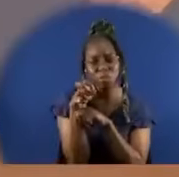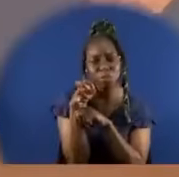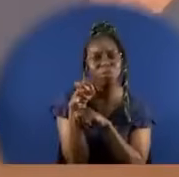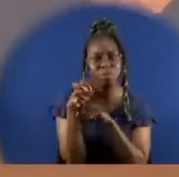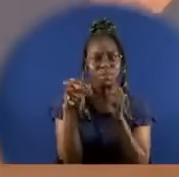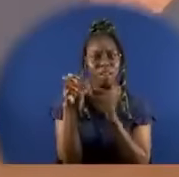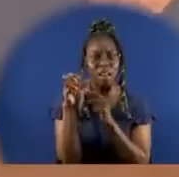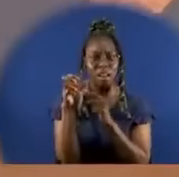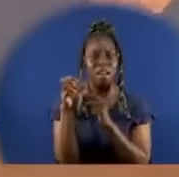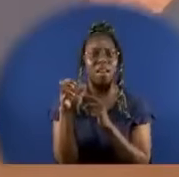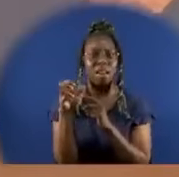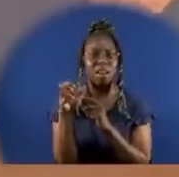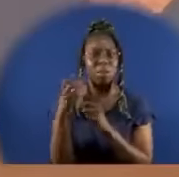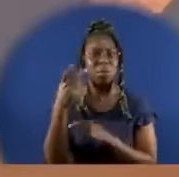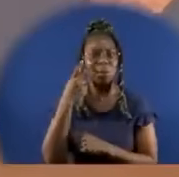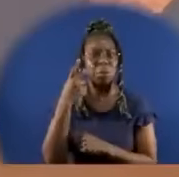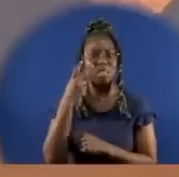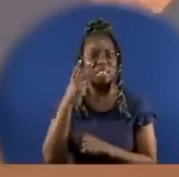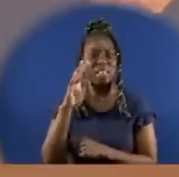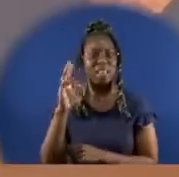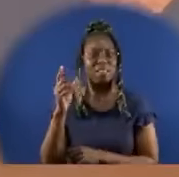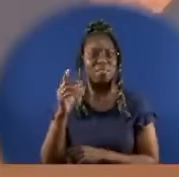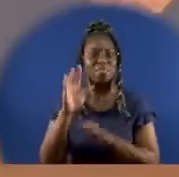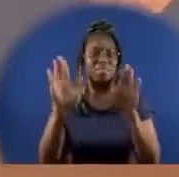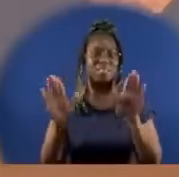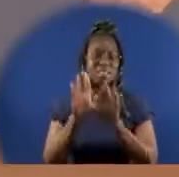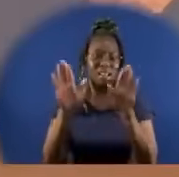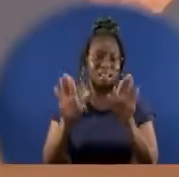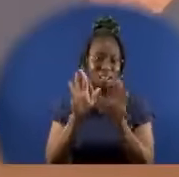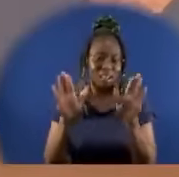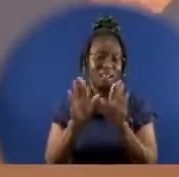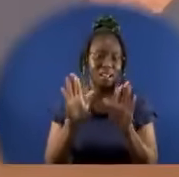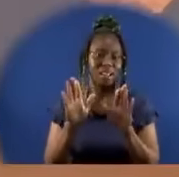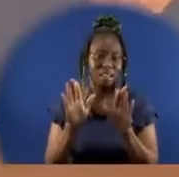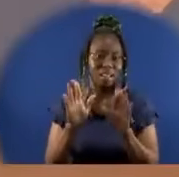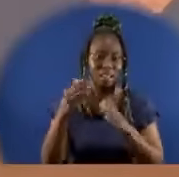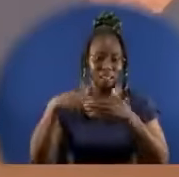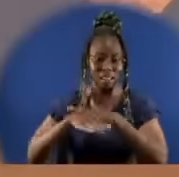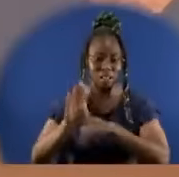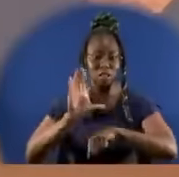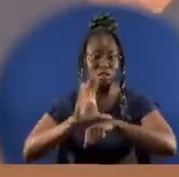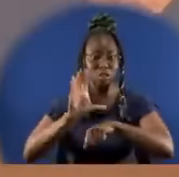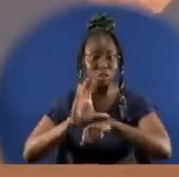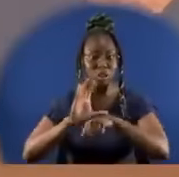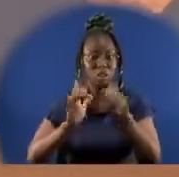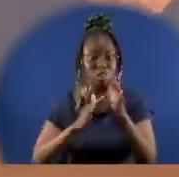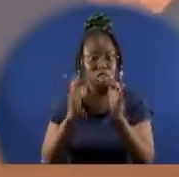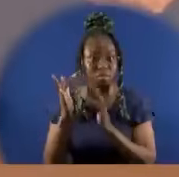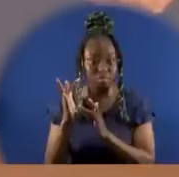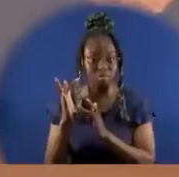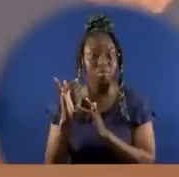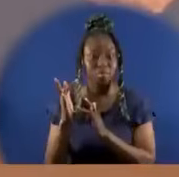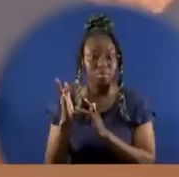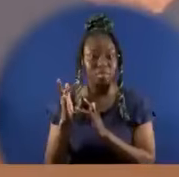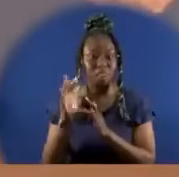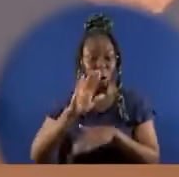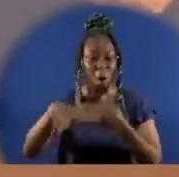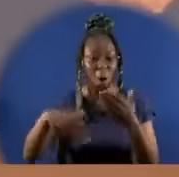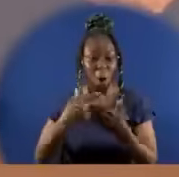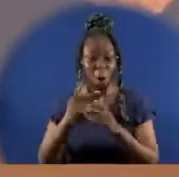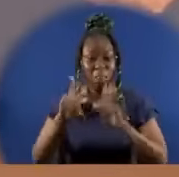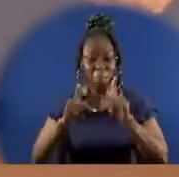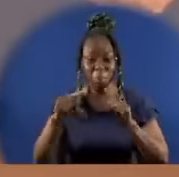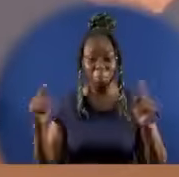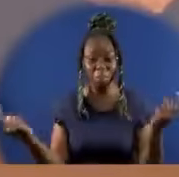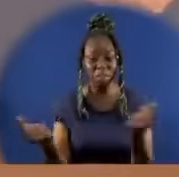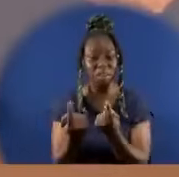the synagogue on the Sabbath day. And while he's in the synagogue on the Sabbath day, his naysayers, his detractors, are trying to